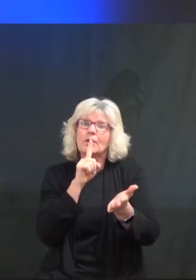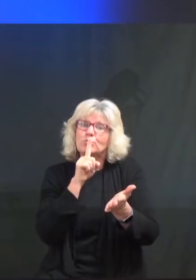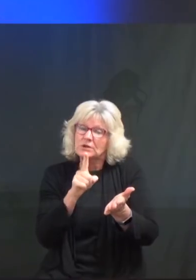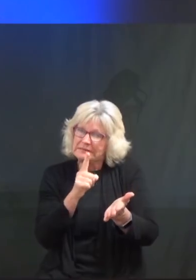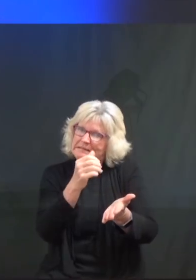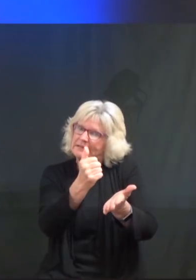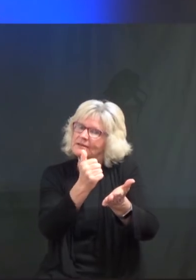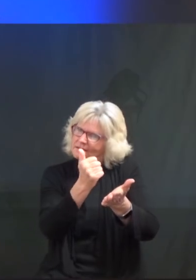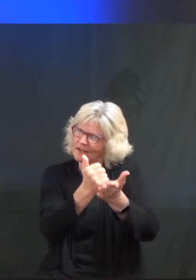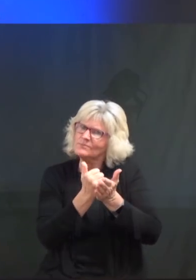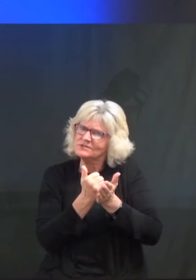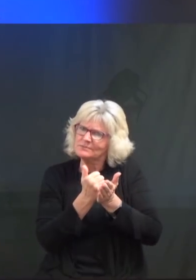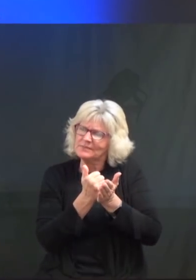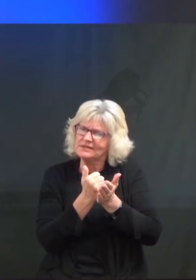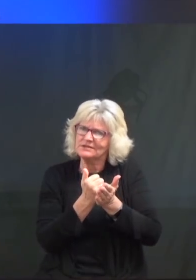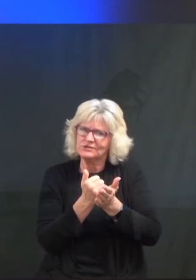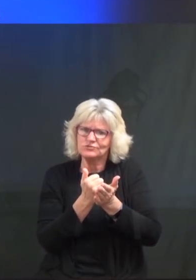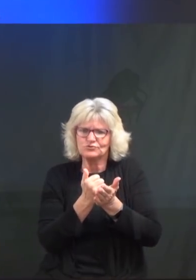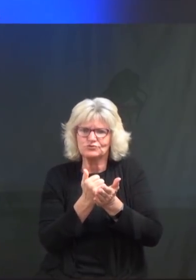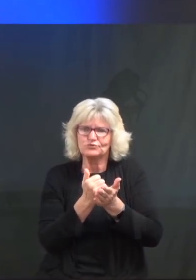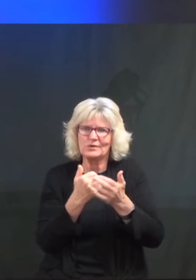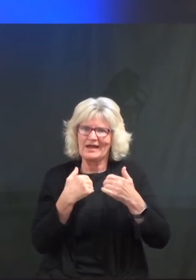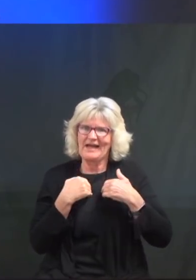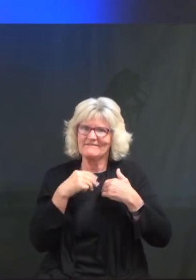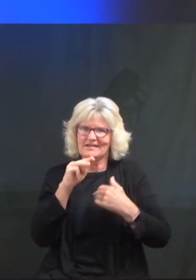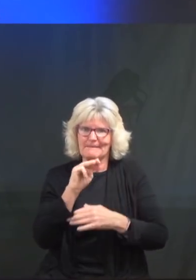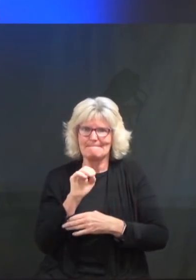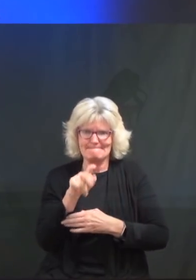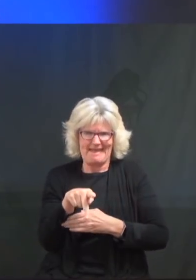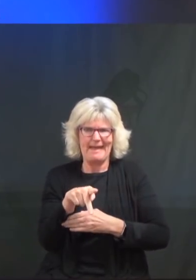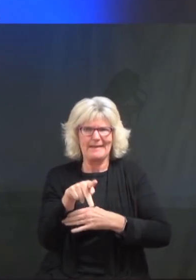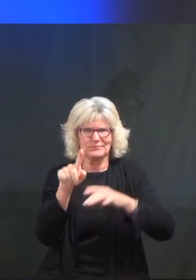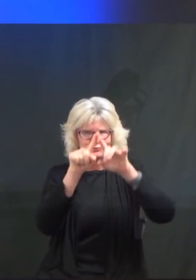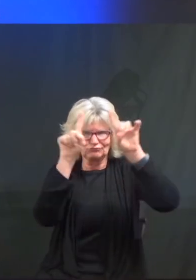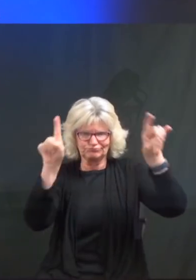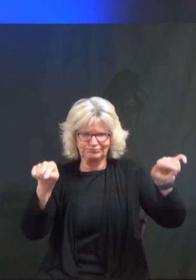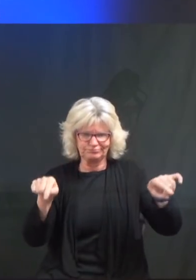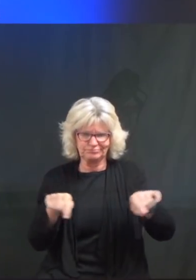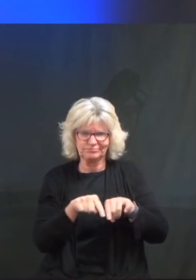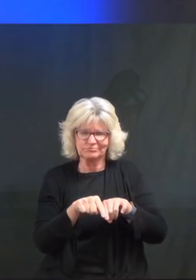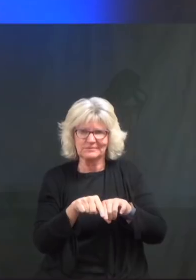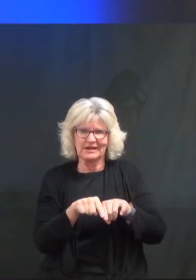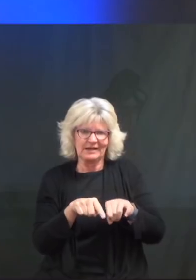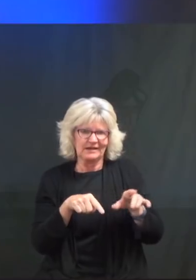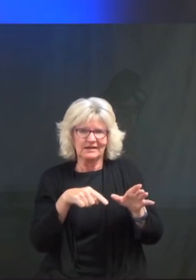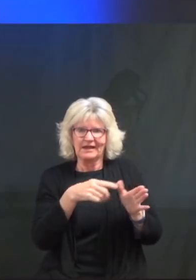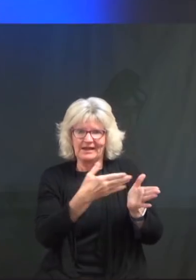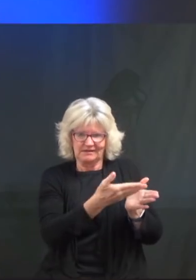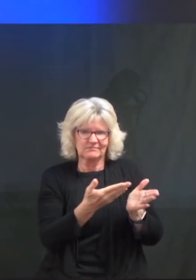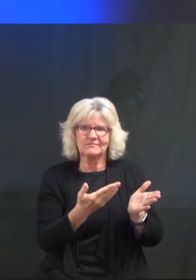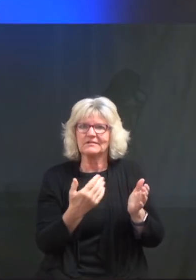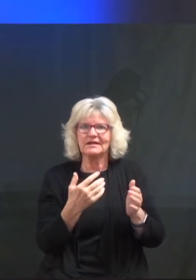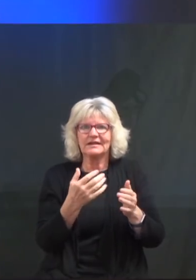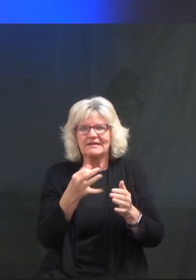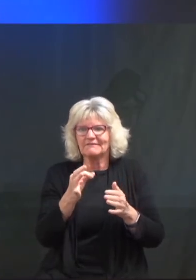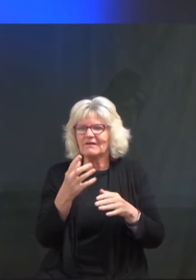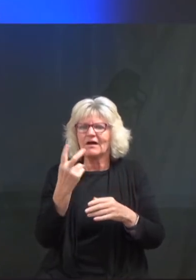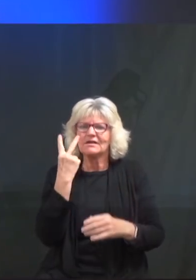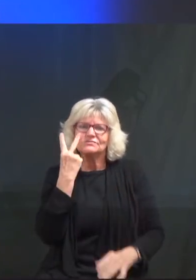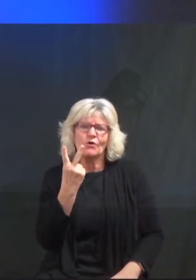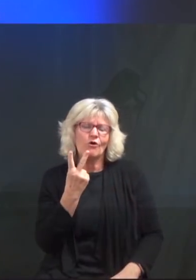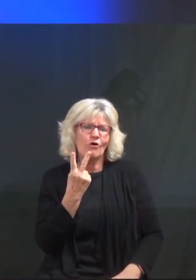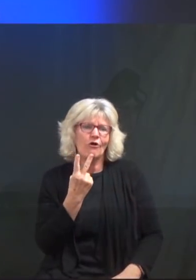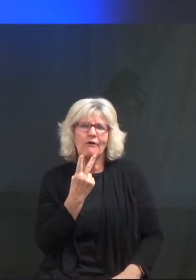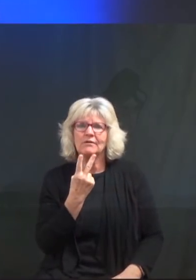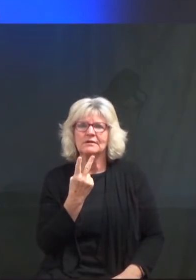to just kind of follow it with a map. Here's a map of the area, and as the city was taken, was named in the scripture, I followed it